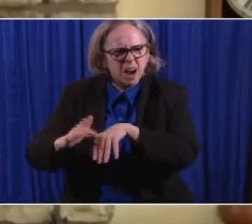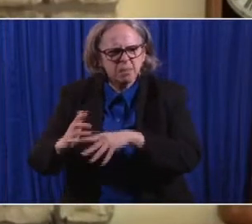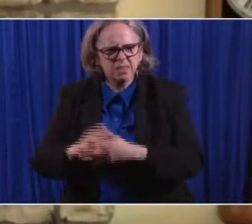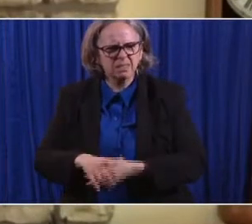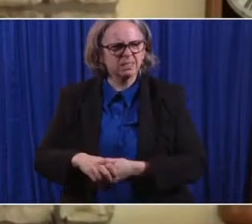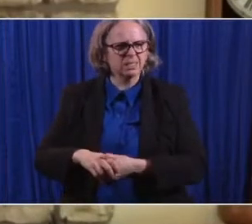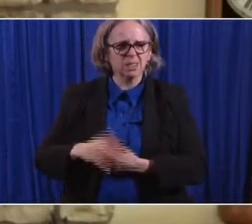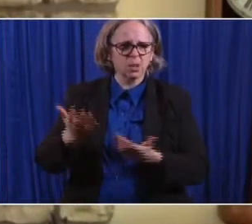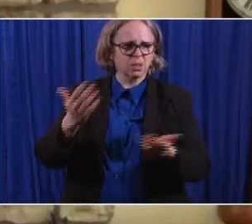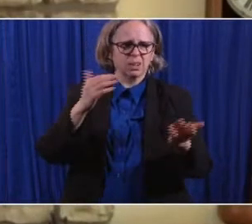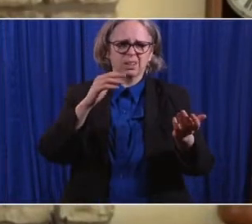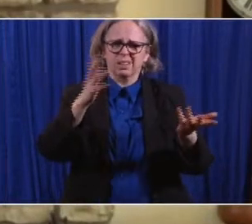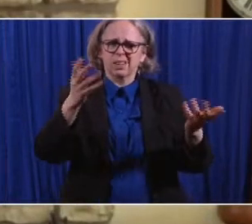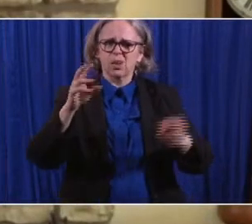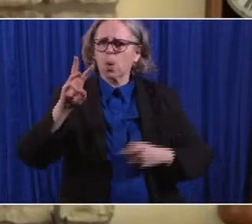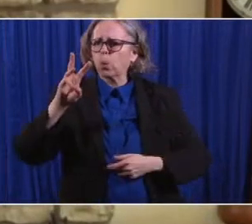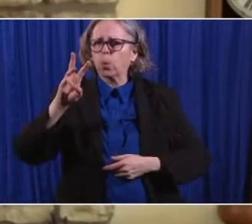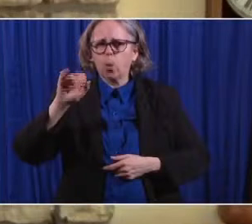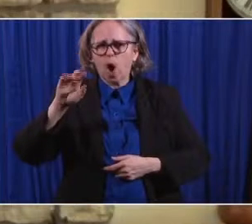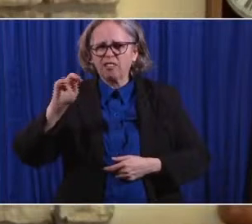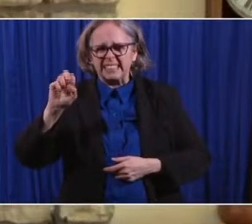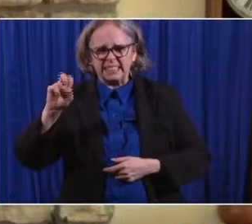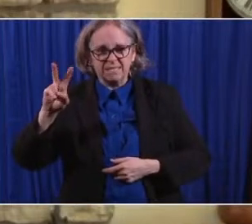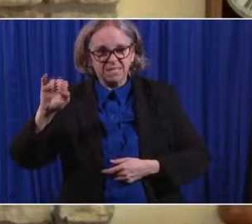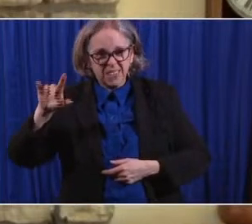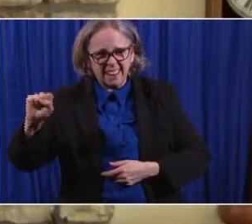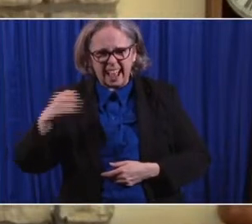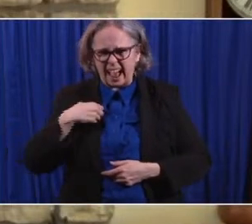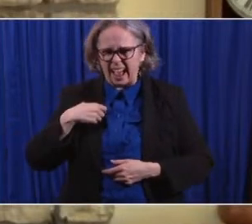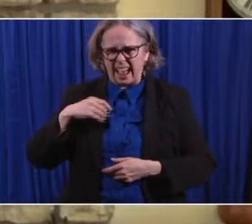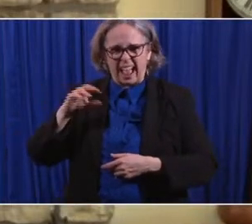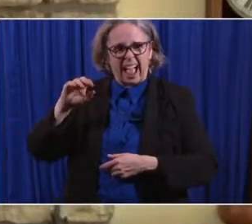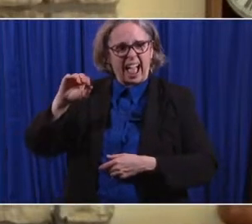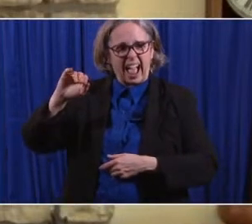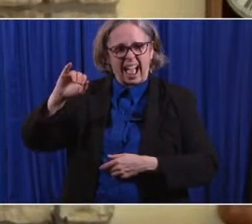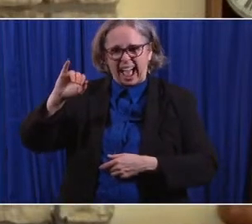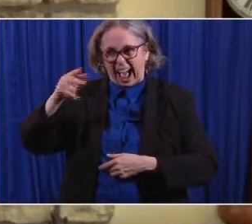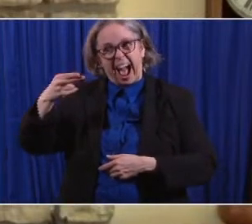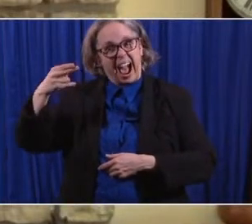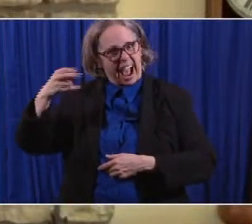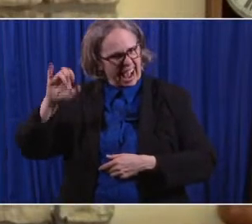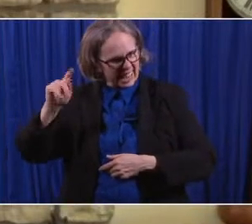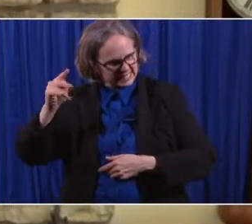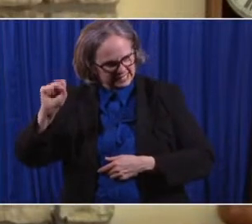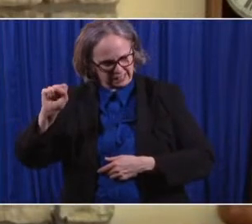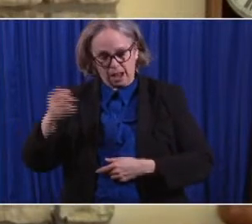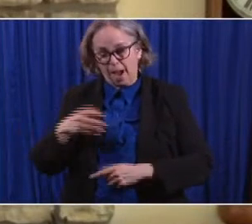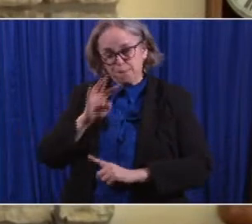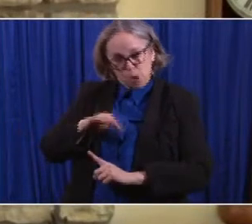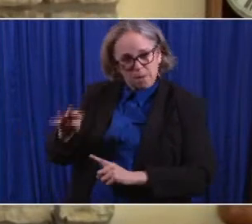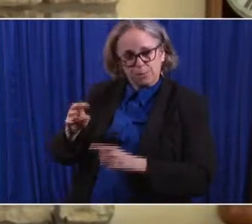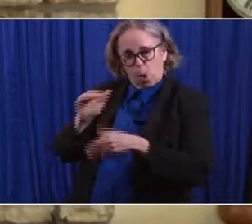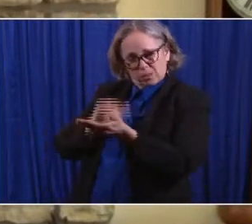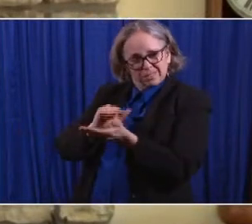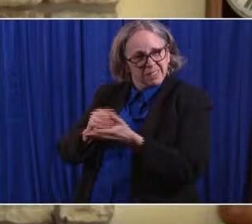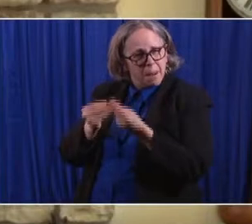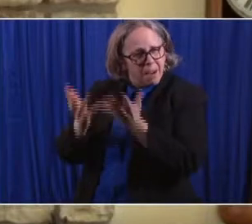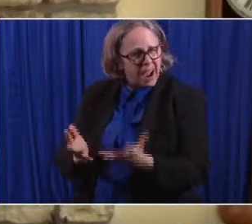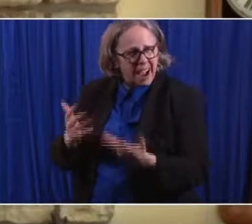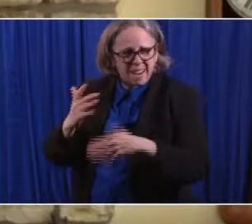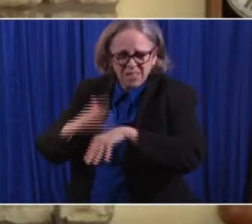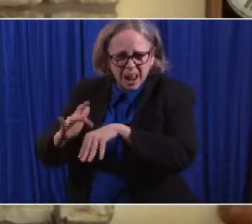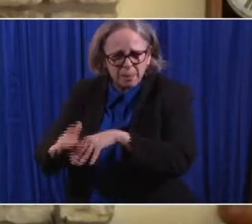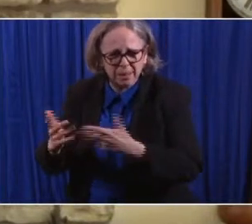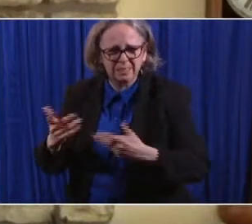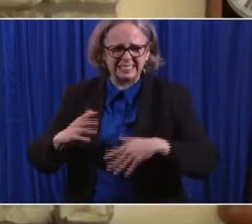41 providers within 10 miles. Downtown Columbus, I don't know if I read that, but